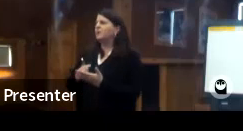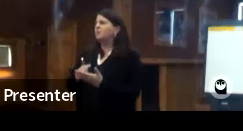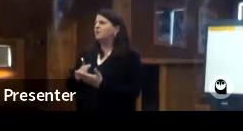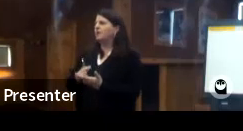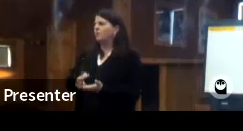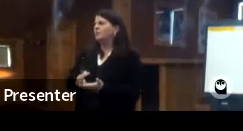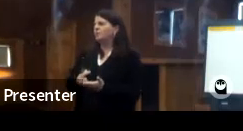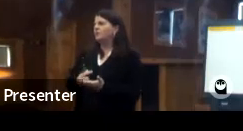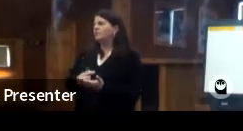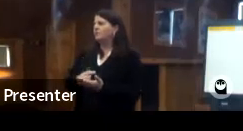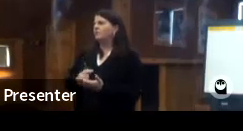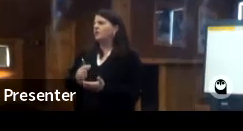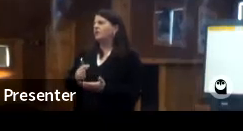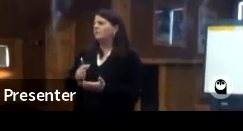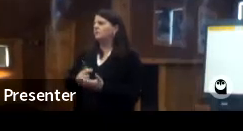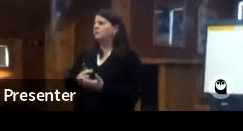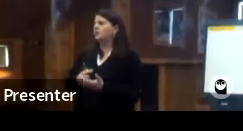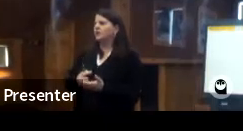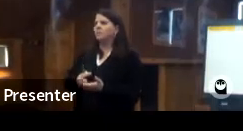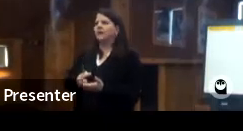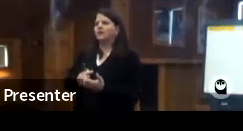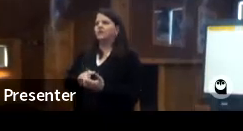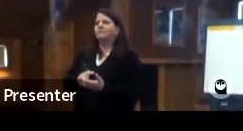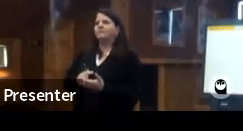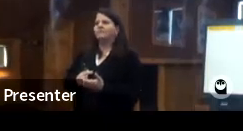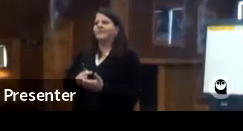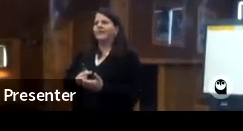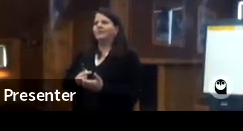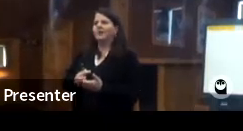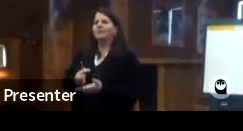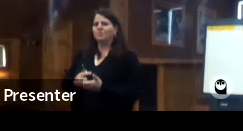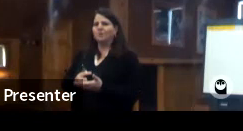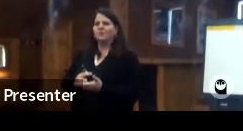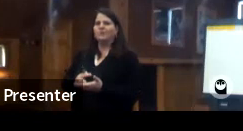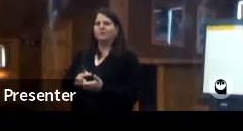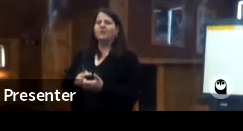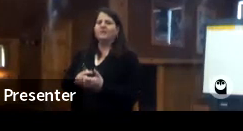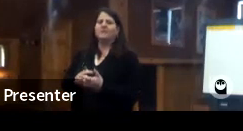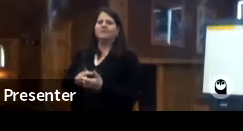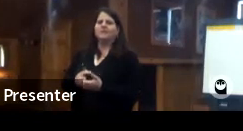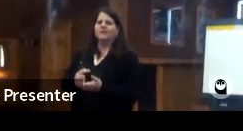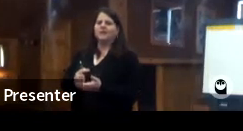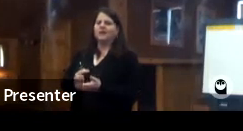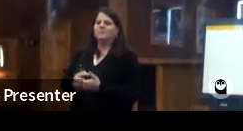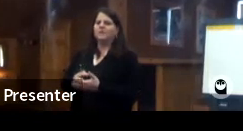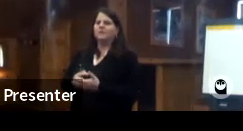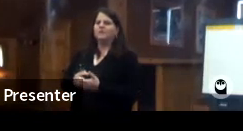with real people is always more beneficial than words on a page. You know, working with real people in real